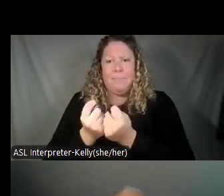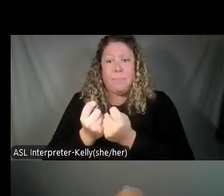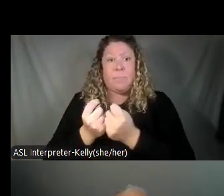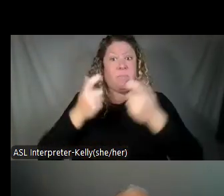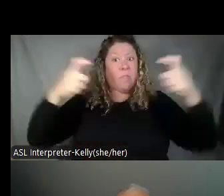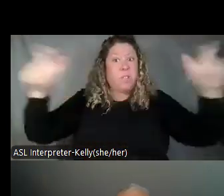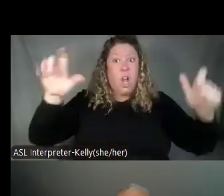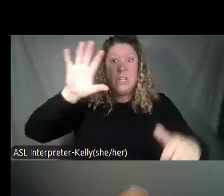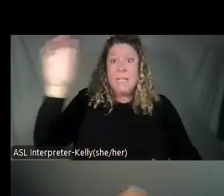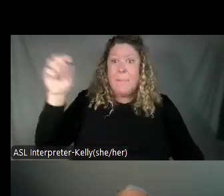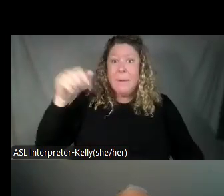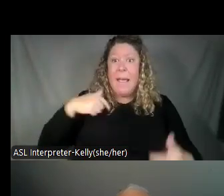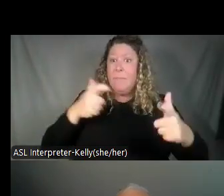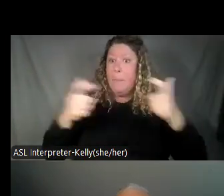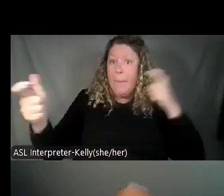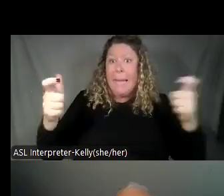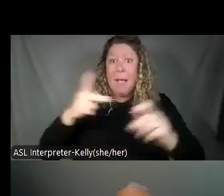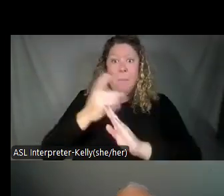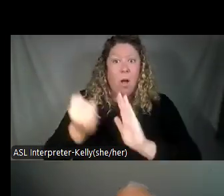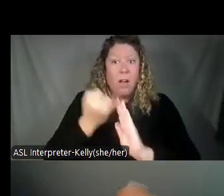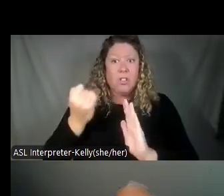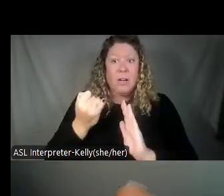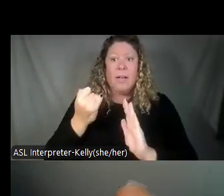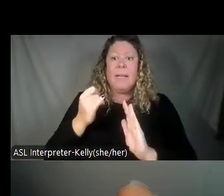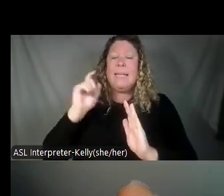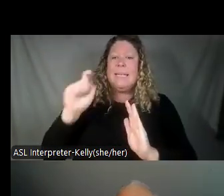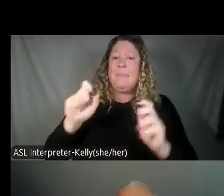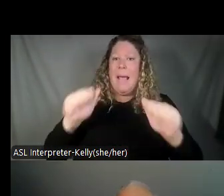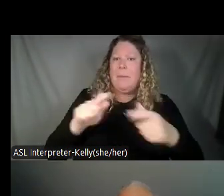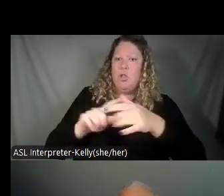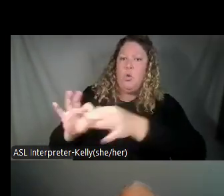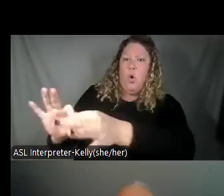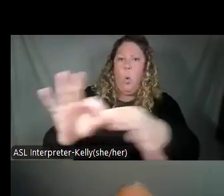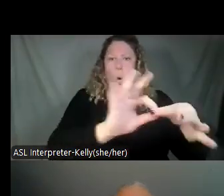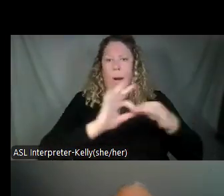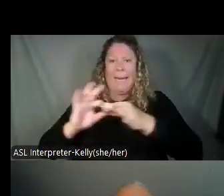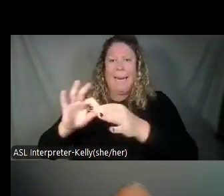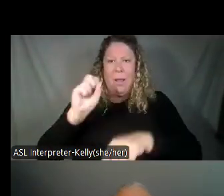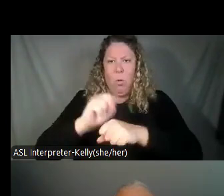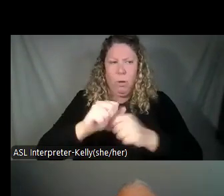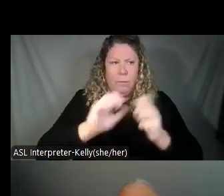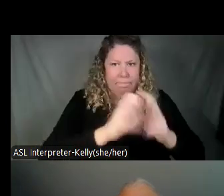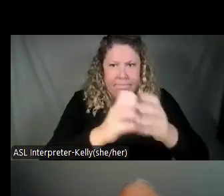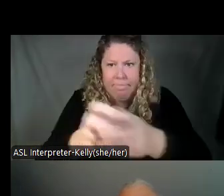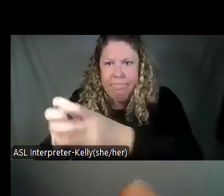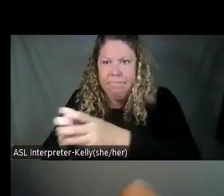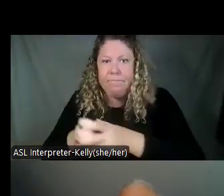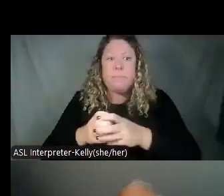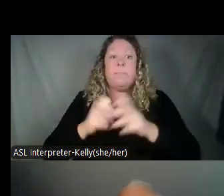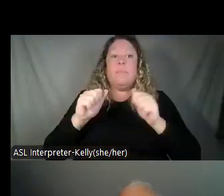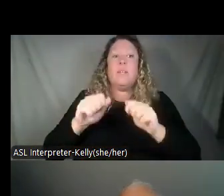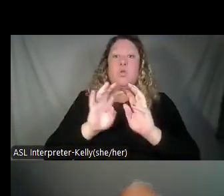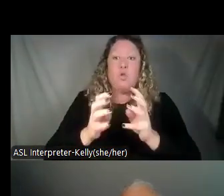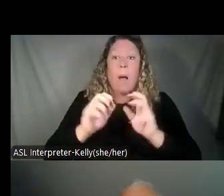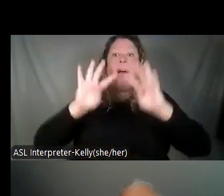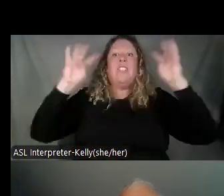have big projects need to be able to coordinate the work. One of the ways is to scrum of scrums, where one person